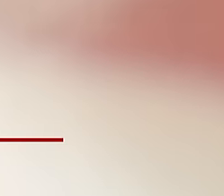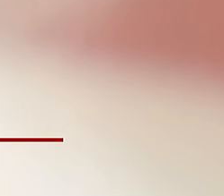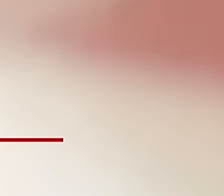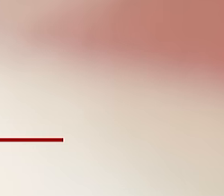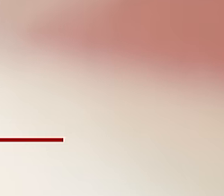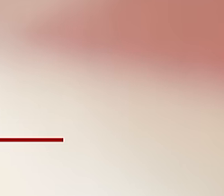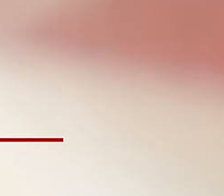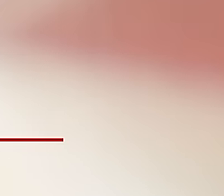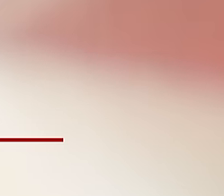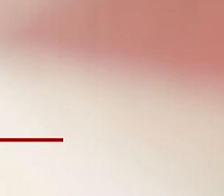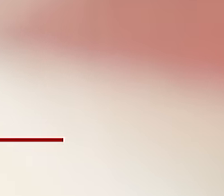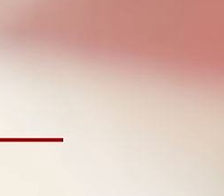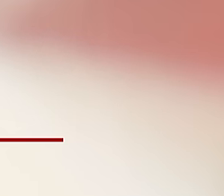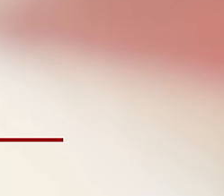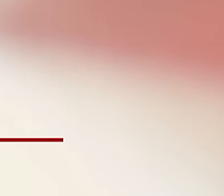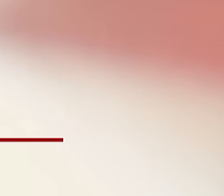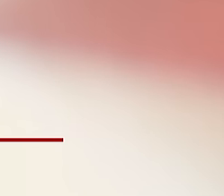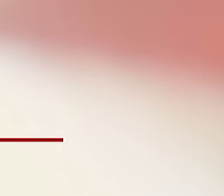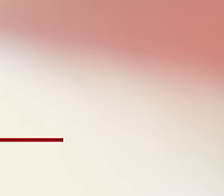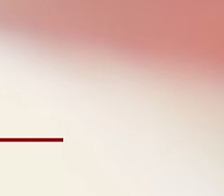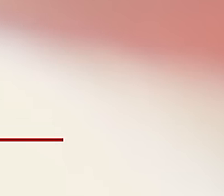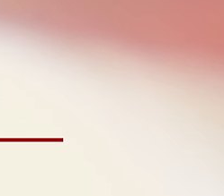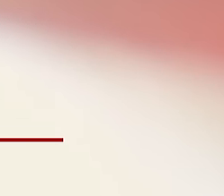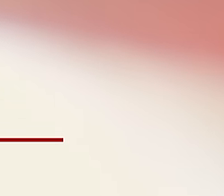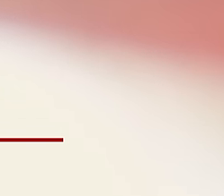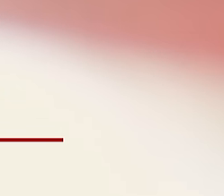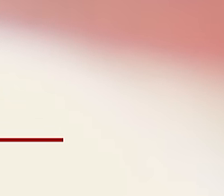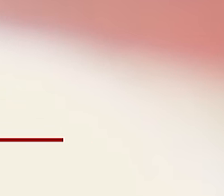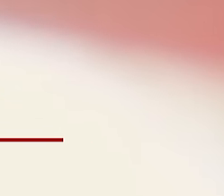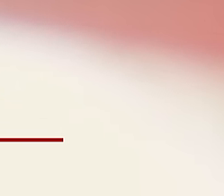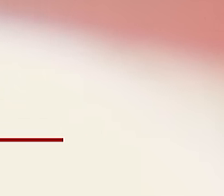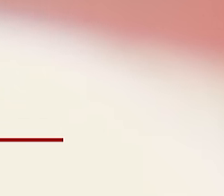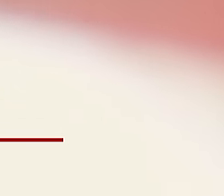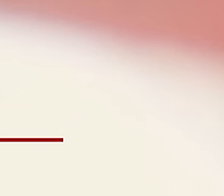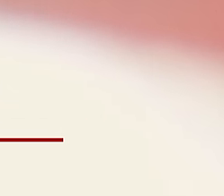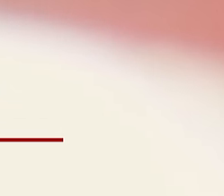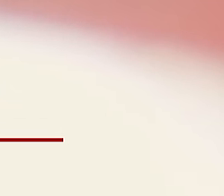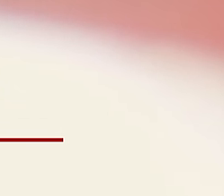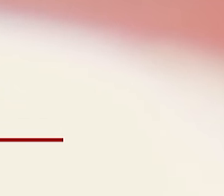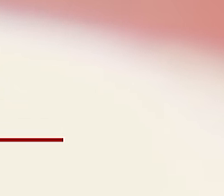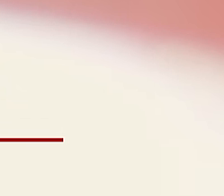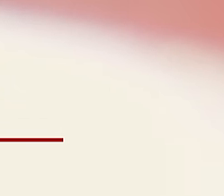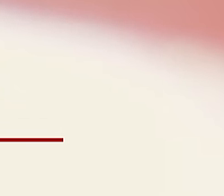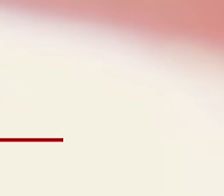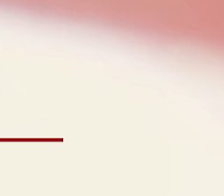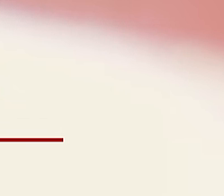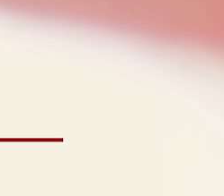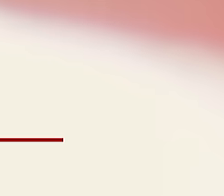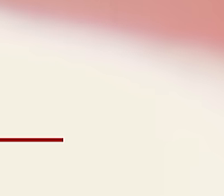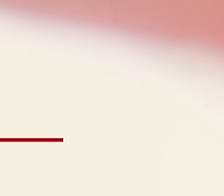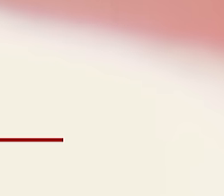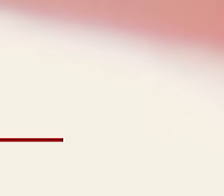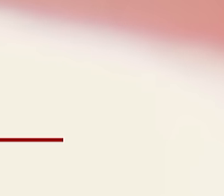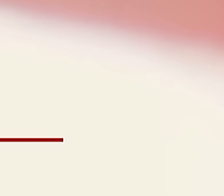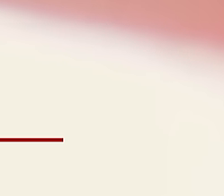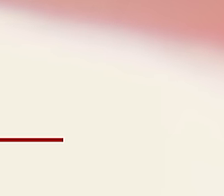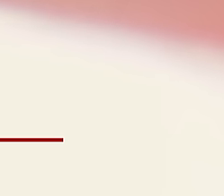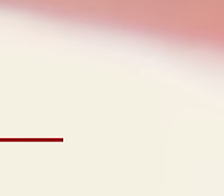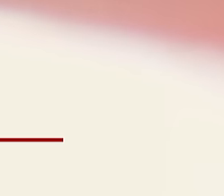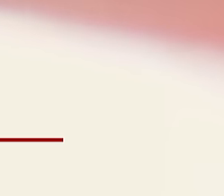oh Lord let the light of your count and